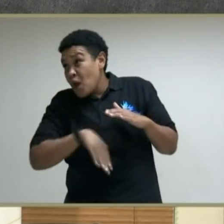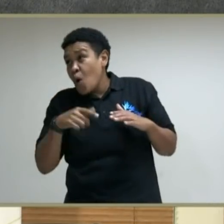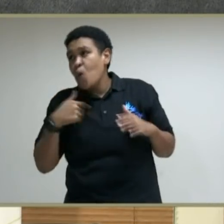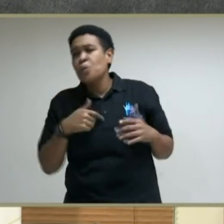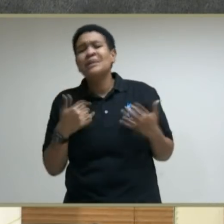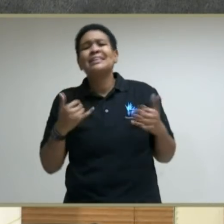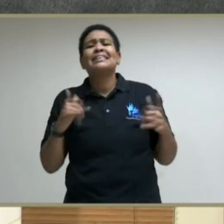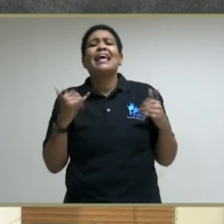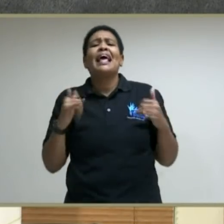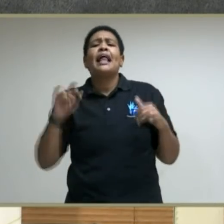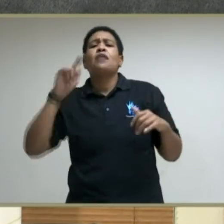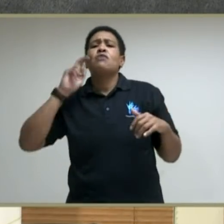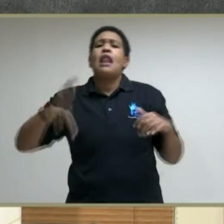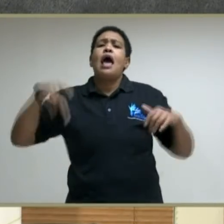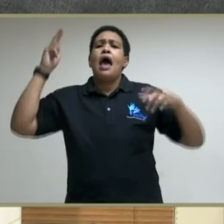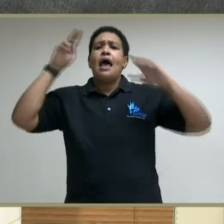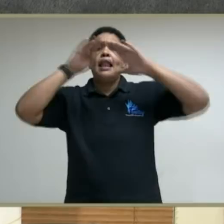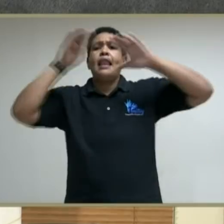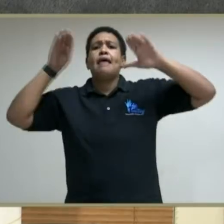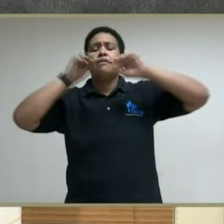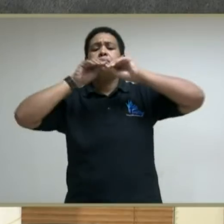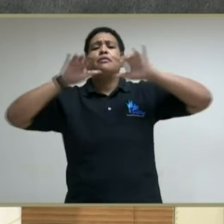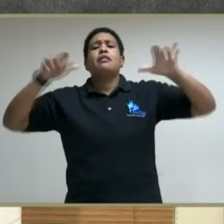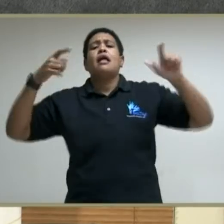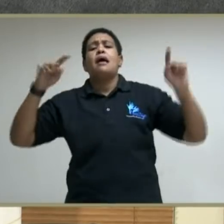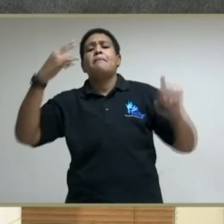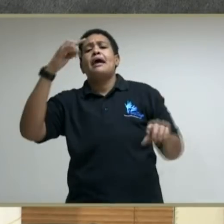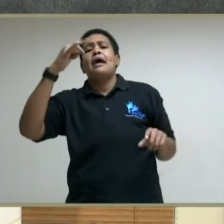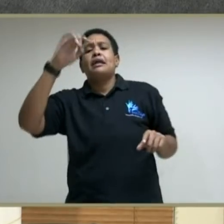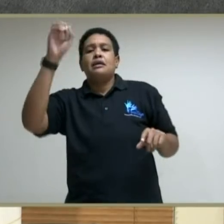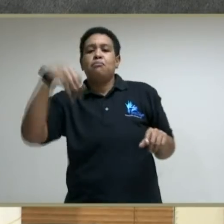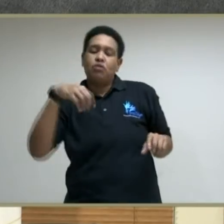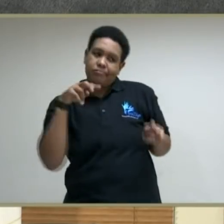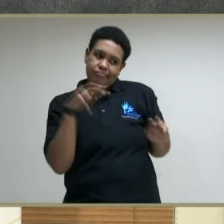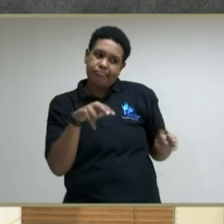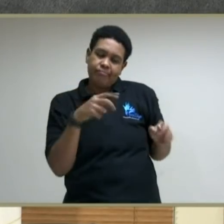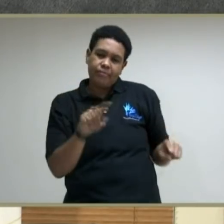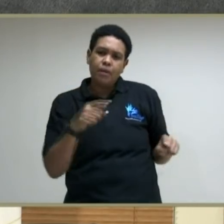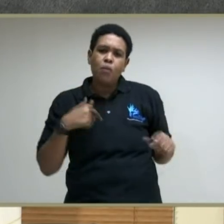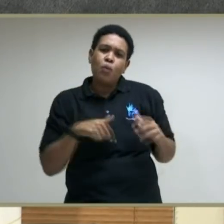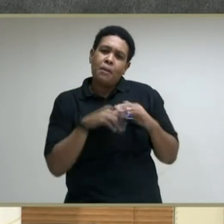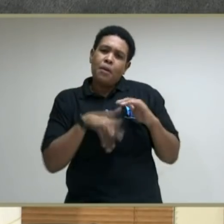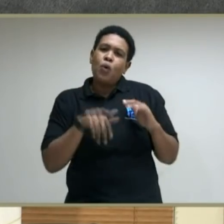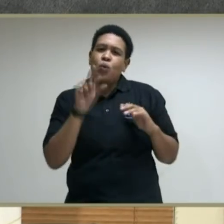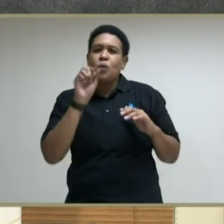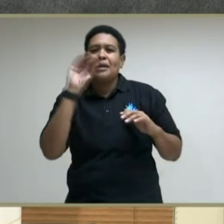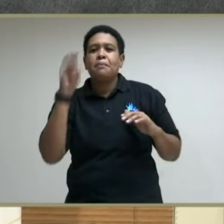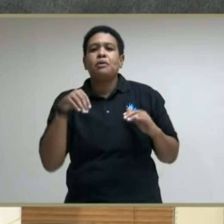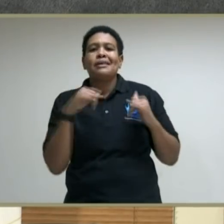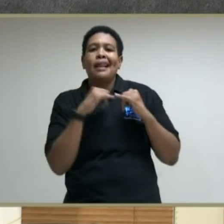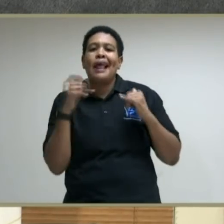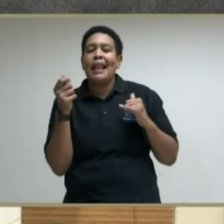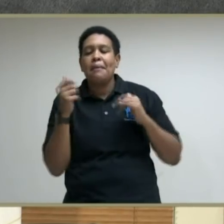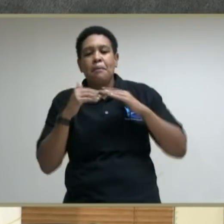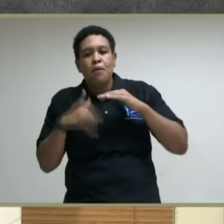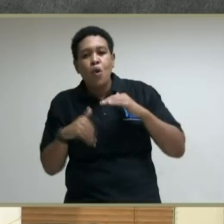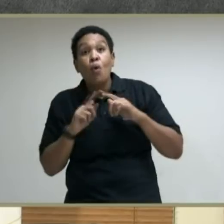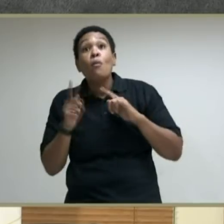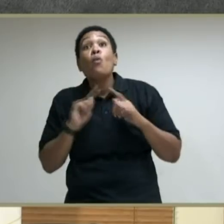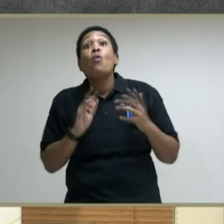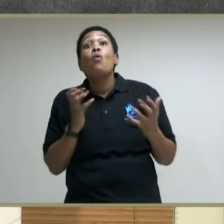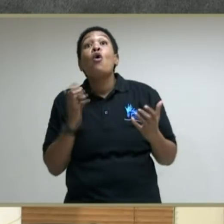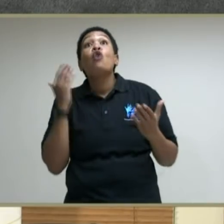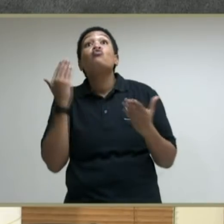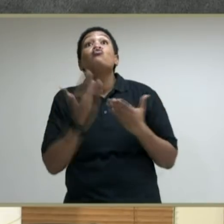at a very high level at 18%. We're just below the 20% line, but where we want to get